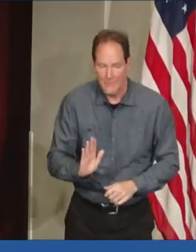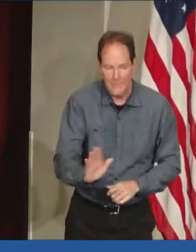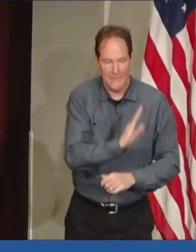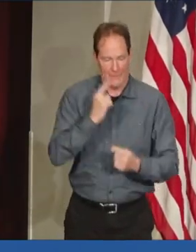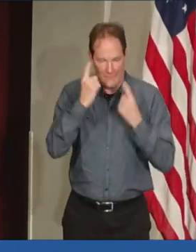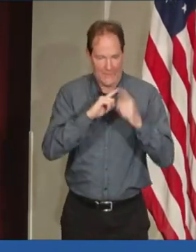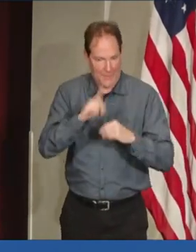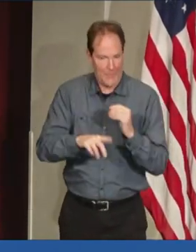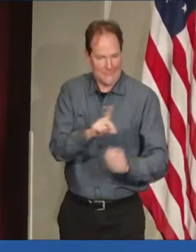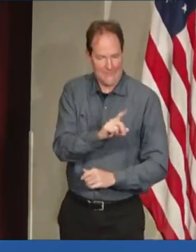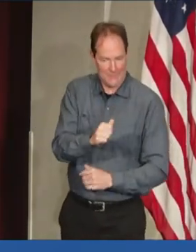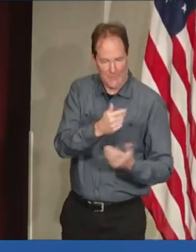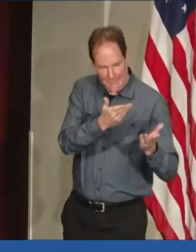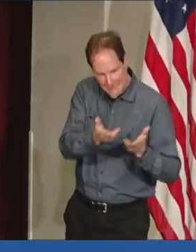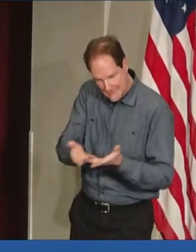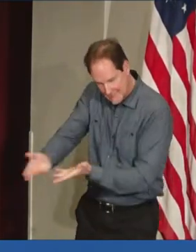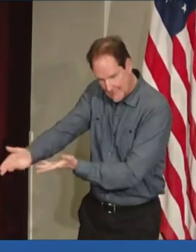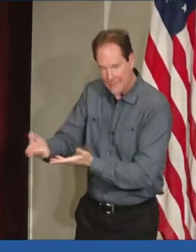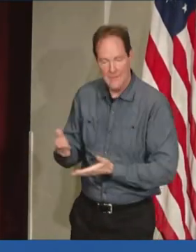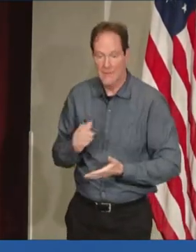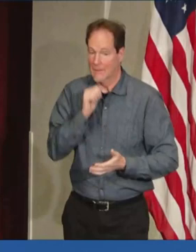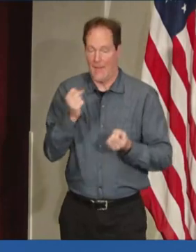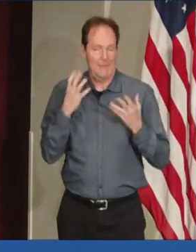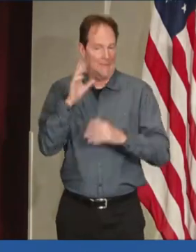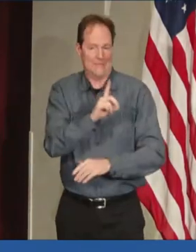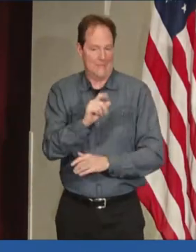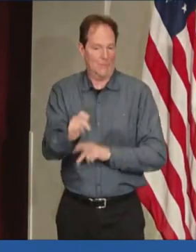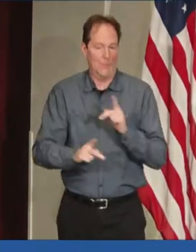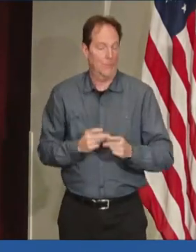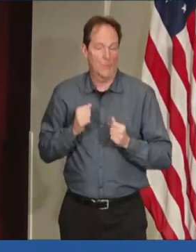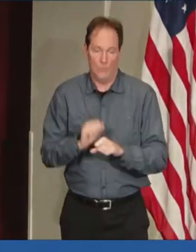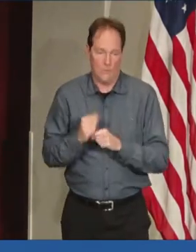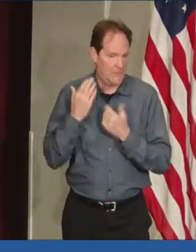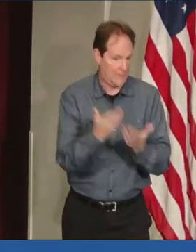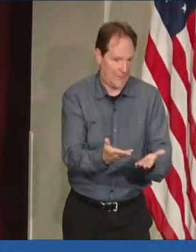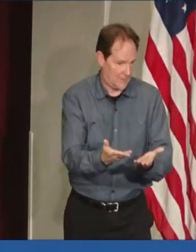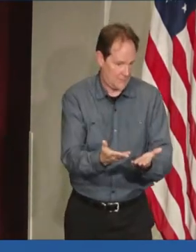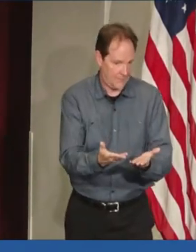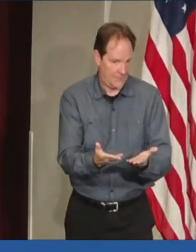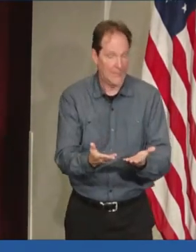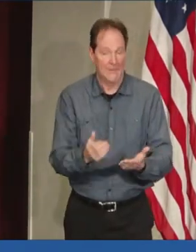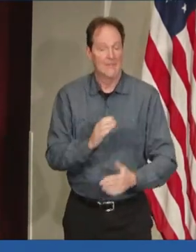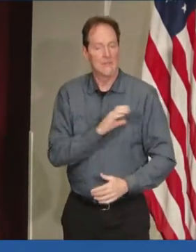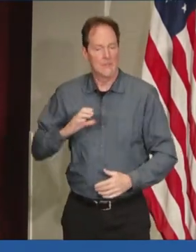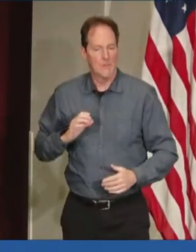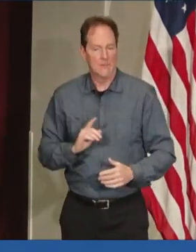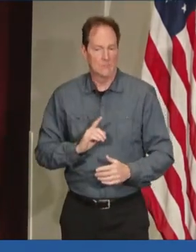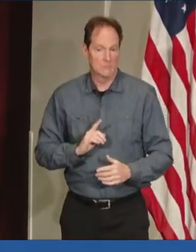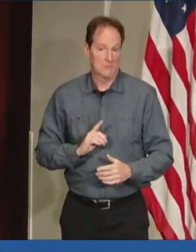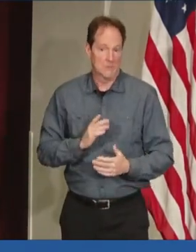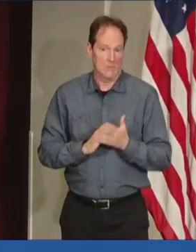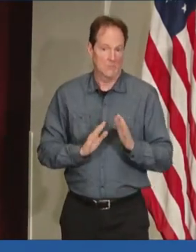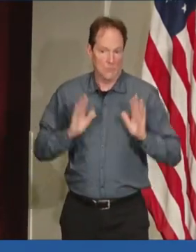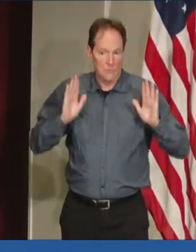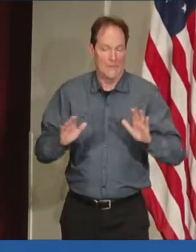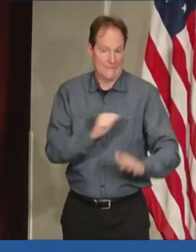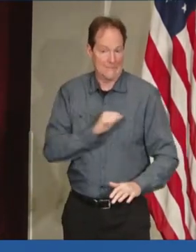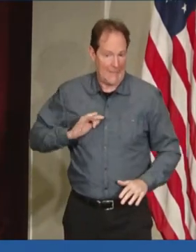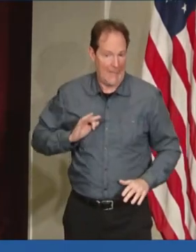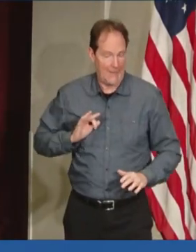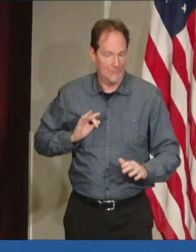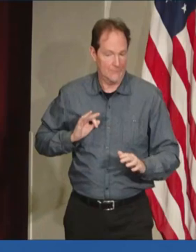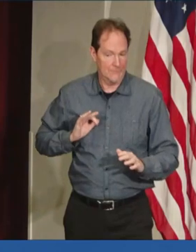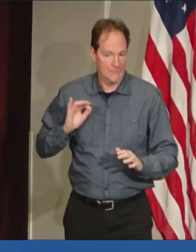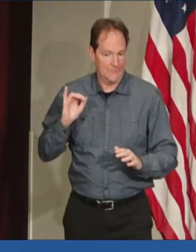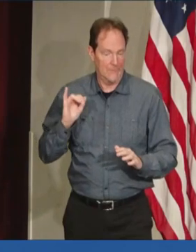disability, because there weren't a lot of disabled people working there, even though on the committee there were some really great staff, but